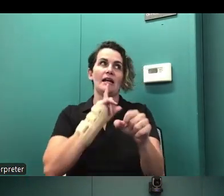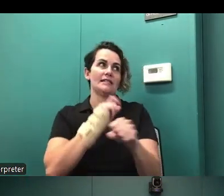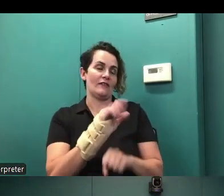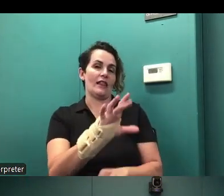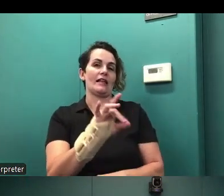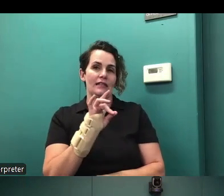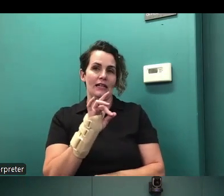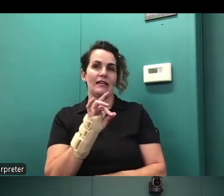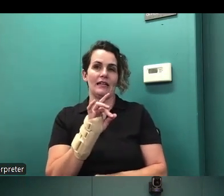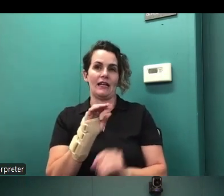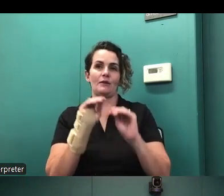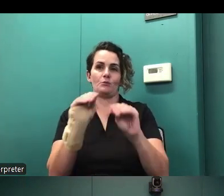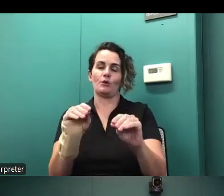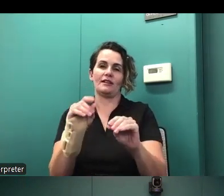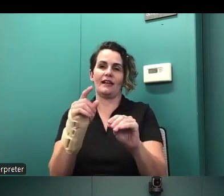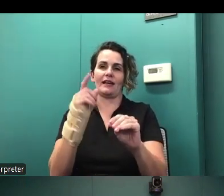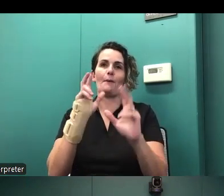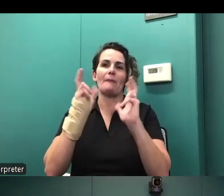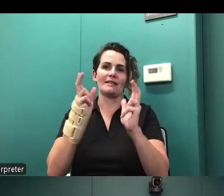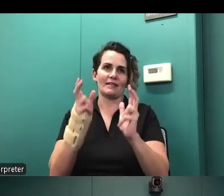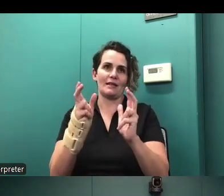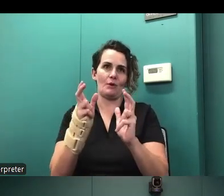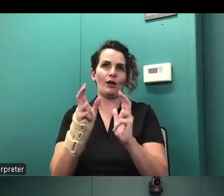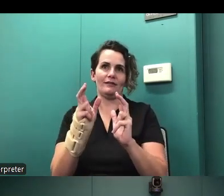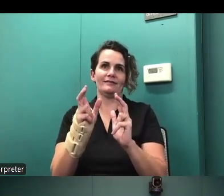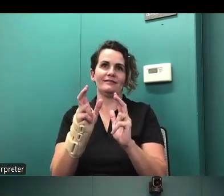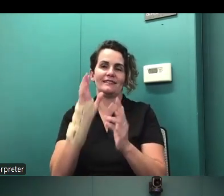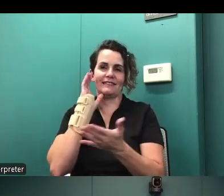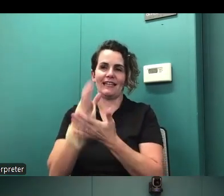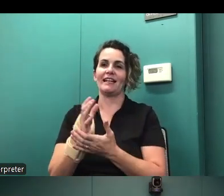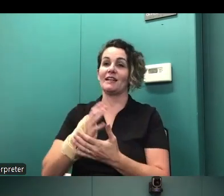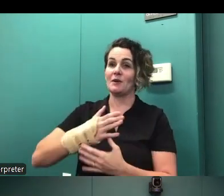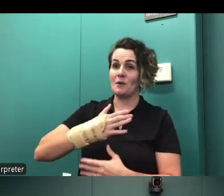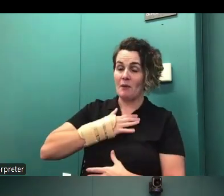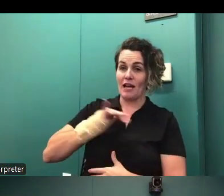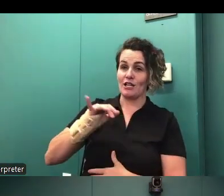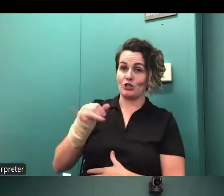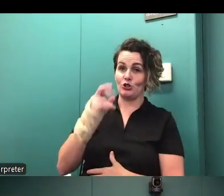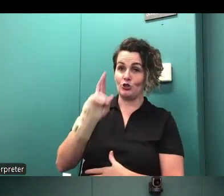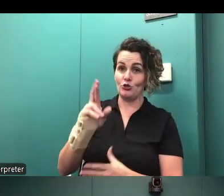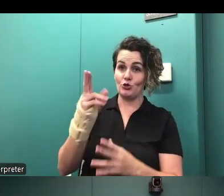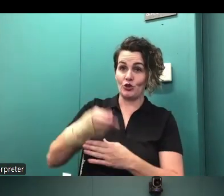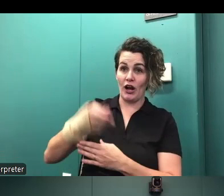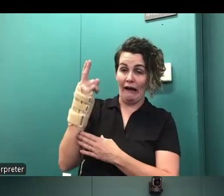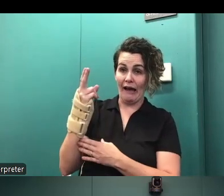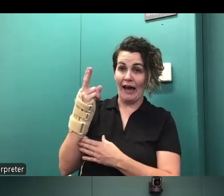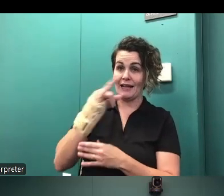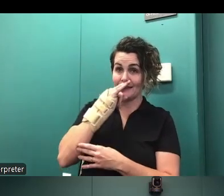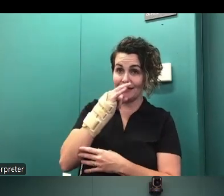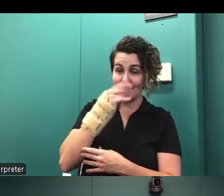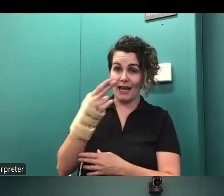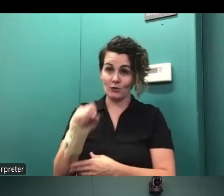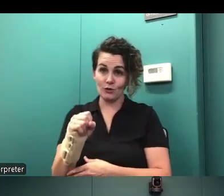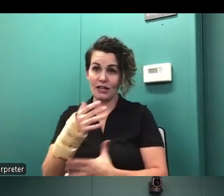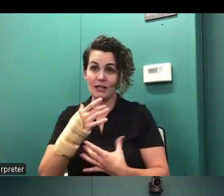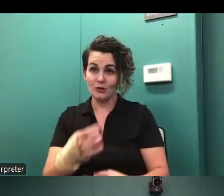put the gospel scene on it. right? Is, well, and that's my thing, my junior high kids. I find out when my junior high and my high school